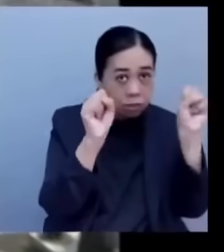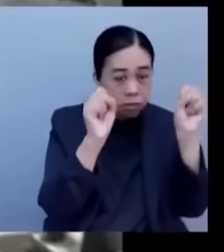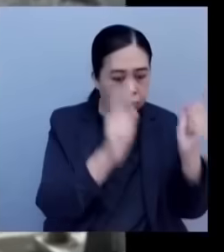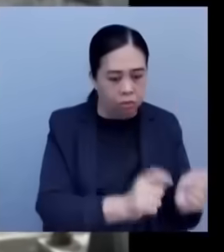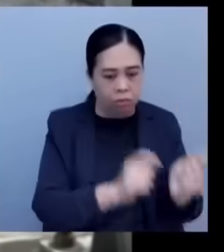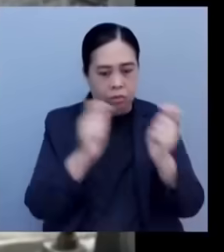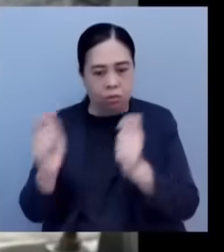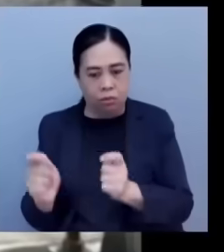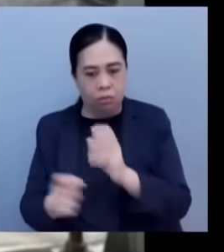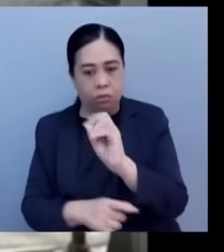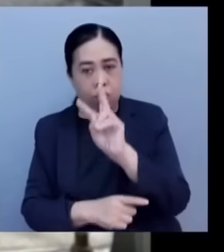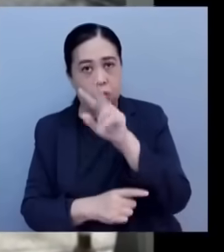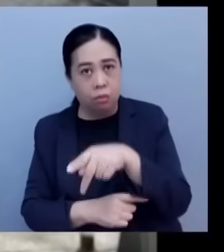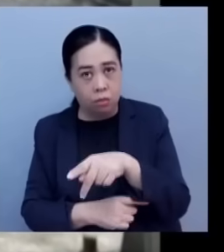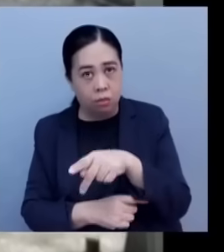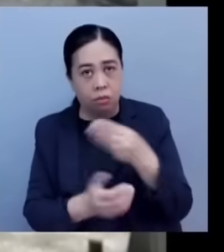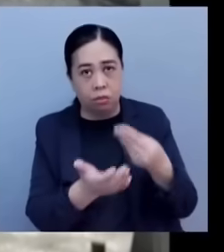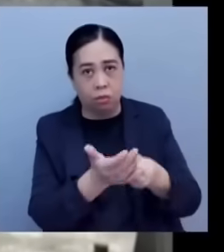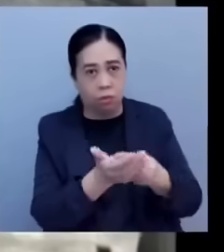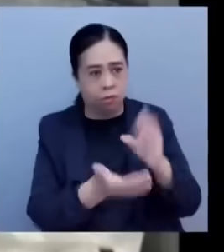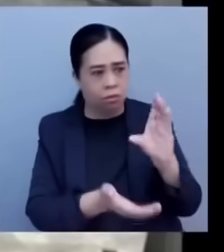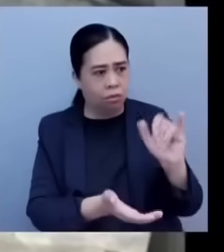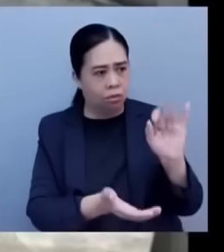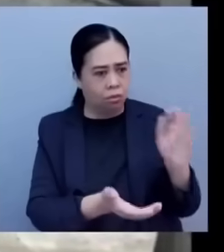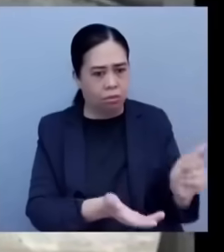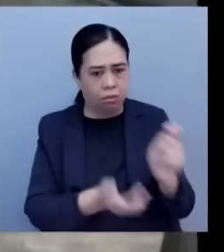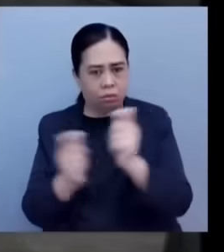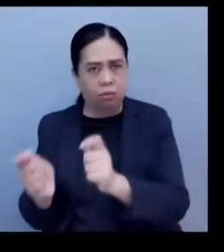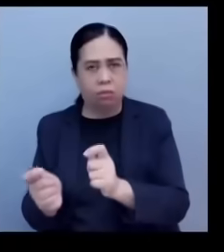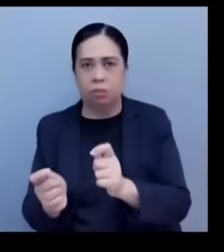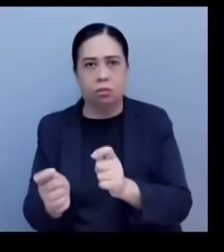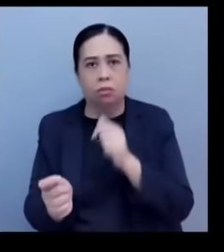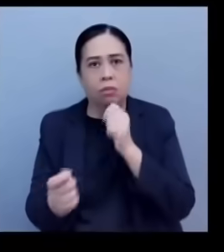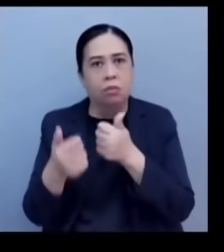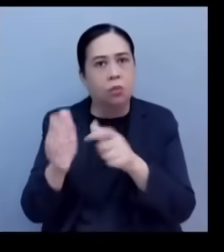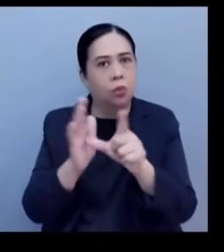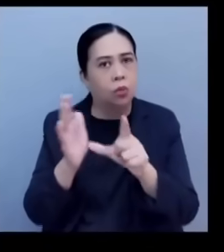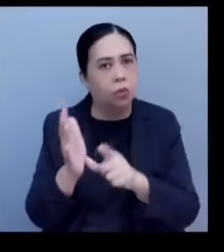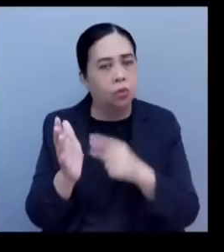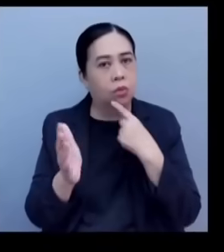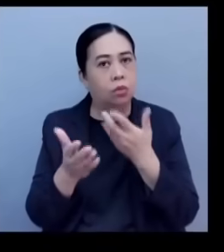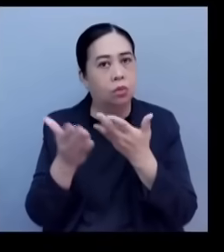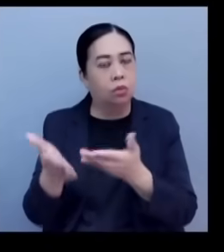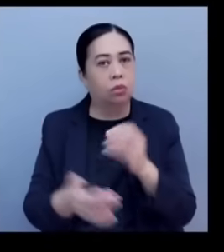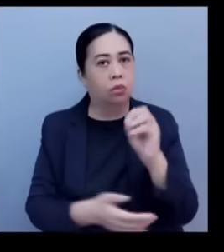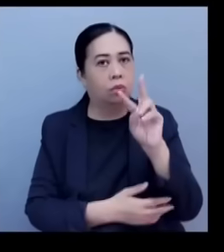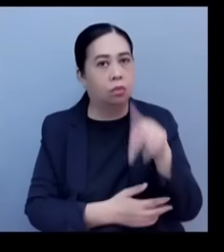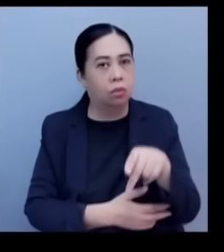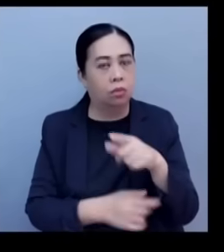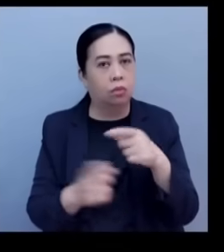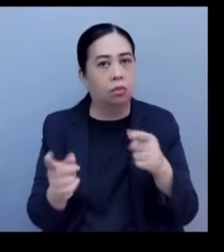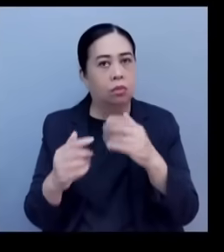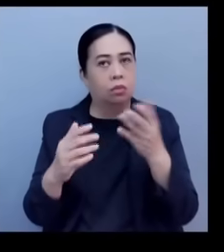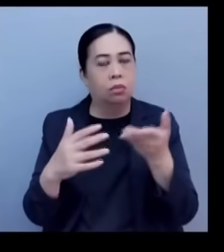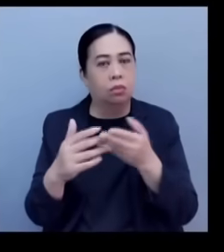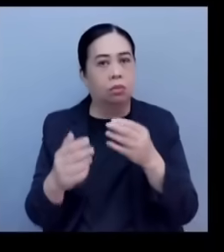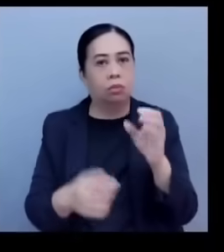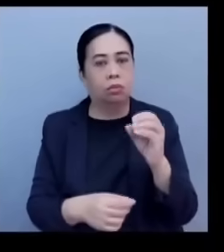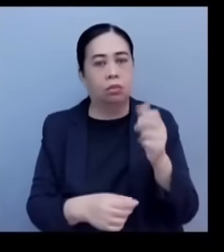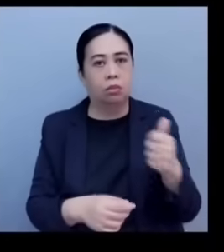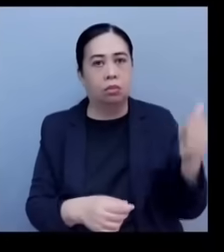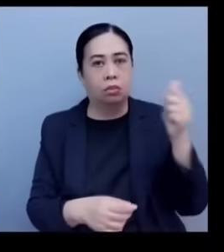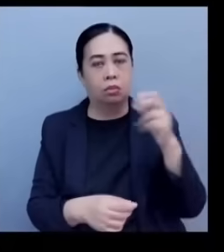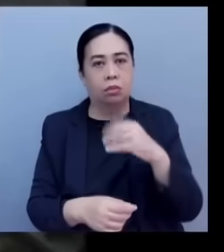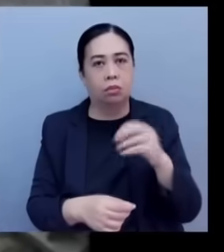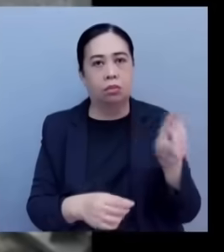confidential funds and expenses was unconstitutional. Respondents to the petition were the OVP, the Office of the Executive Secretary, and the